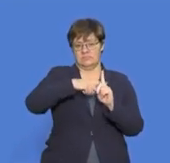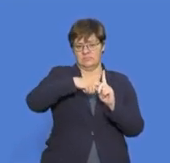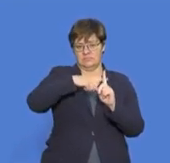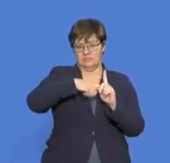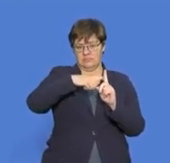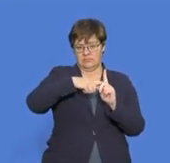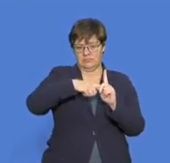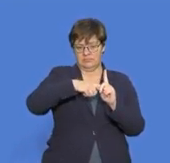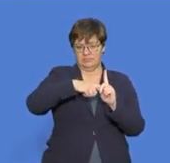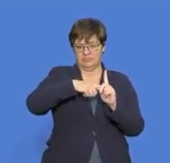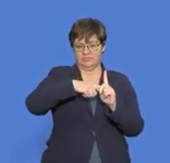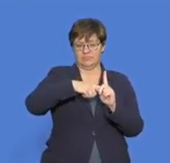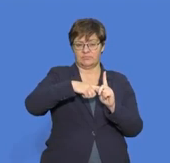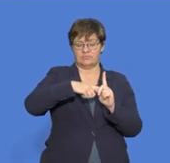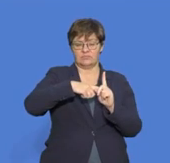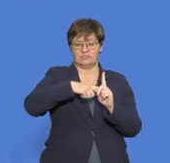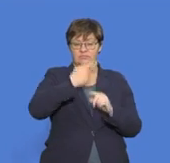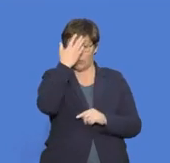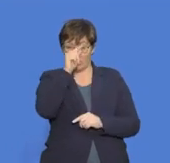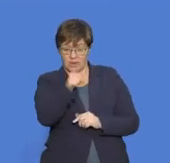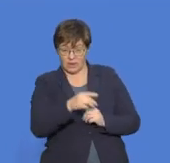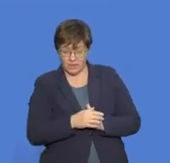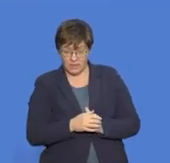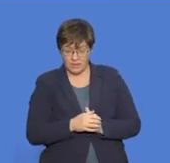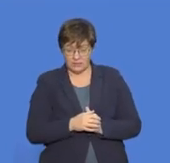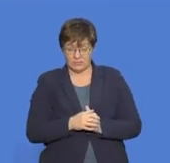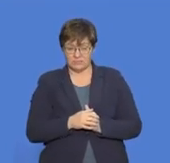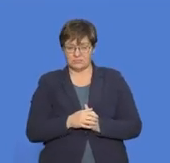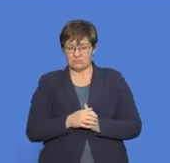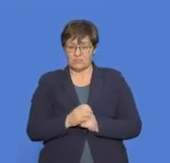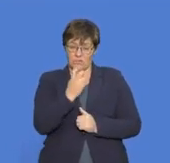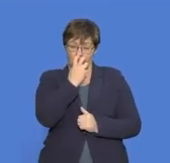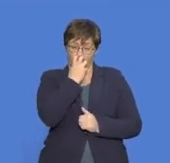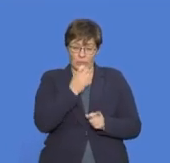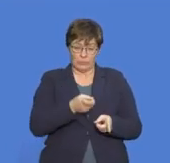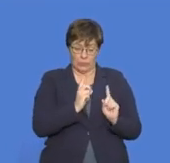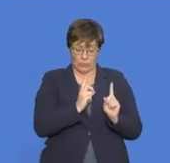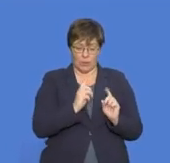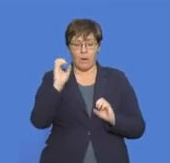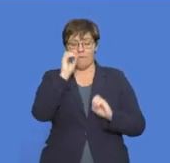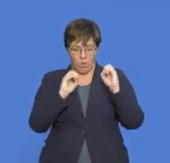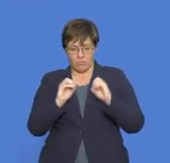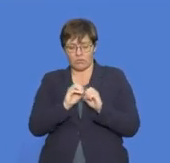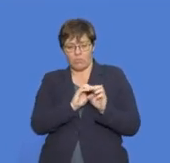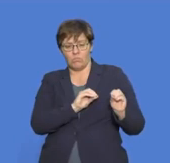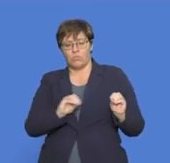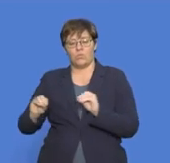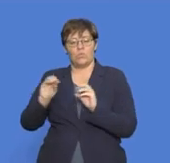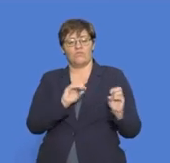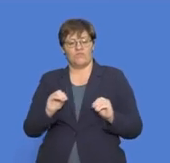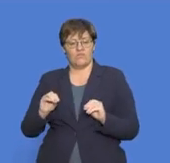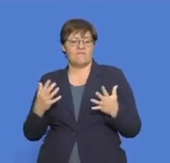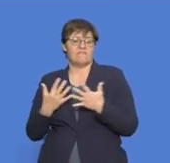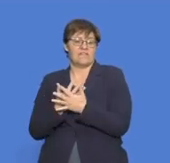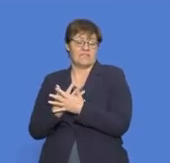temperature. Now, as we know, when things get hot, molecules start moving